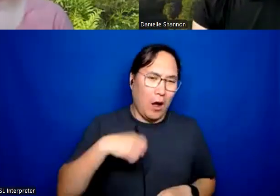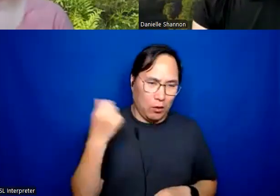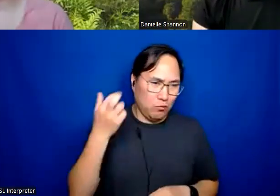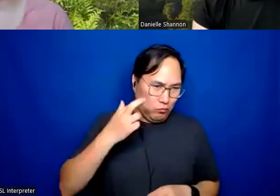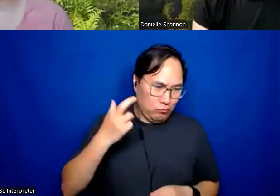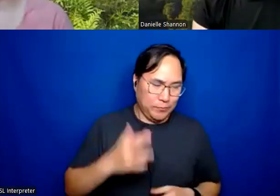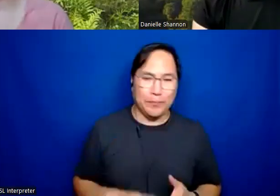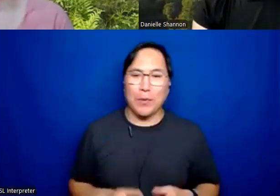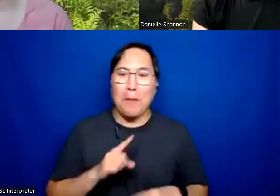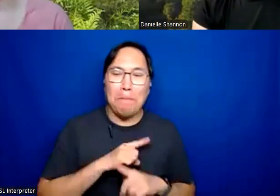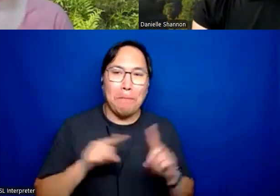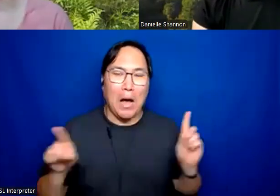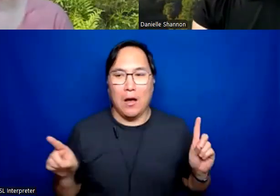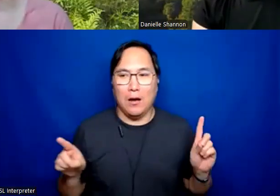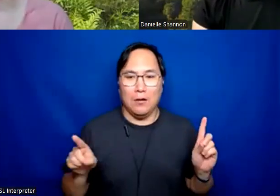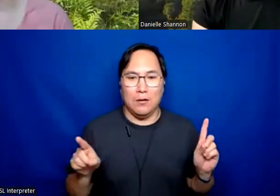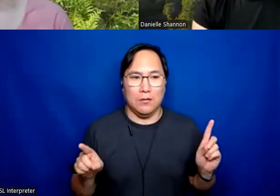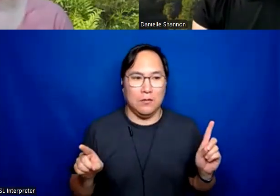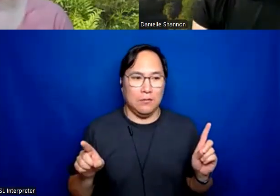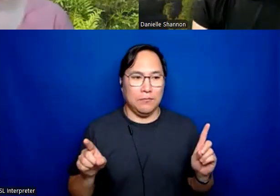I think that